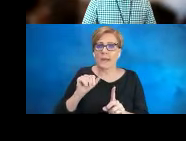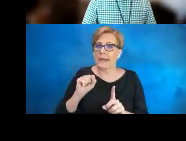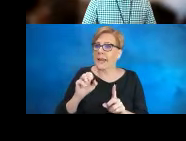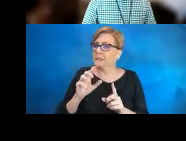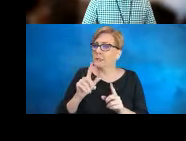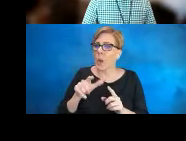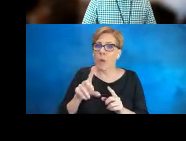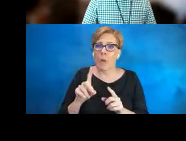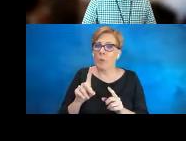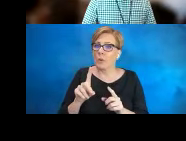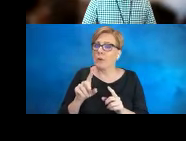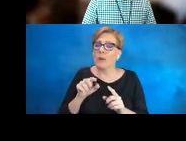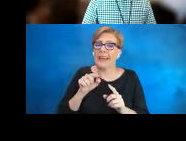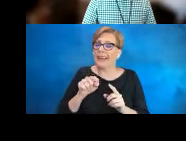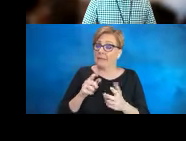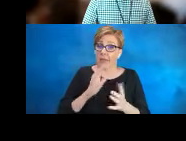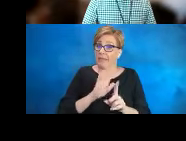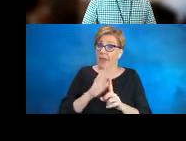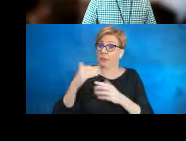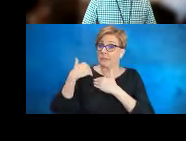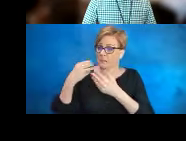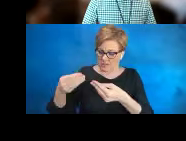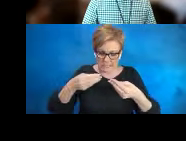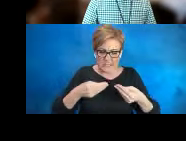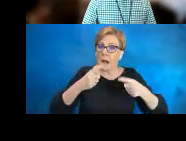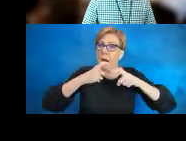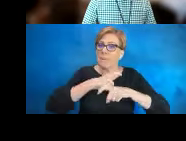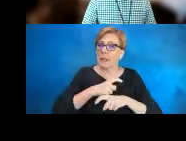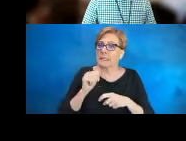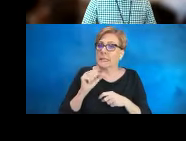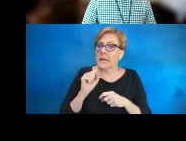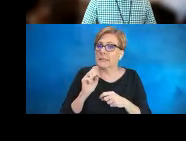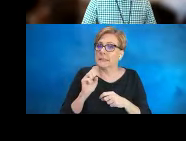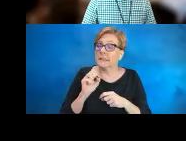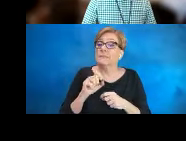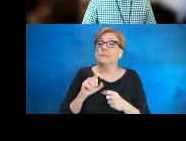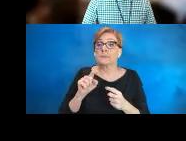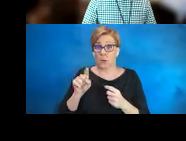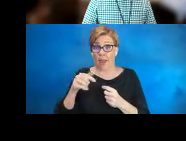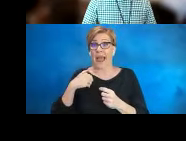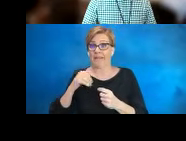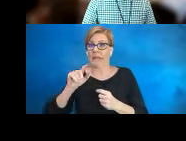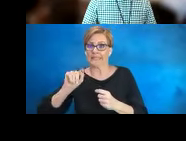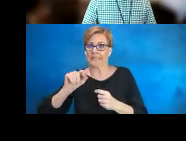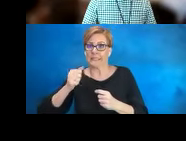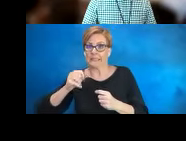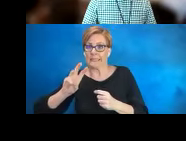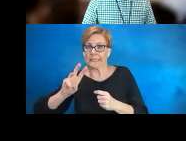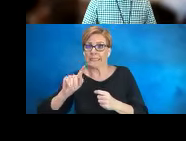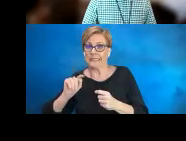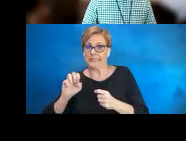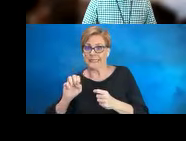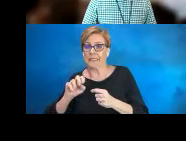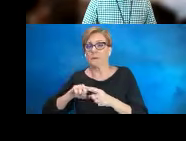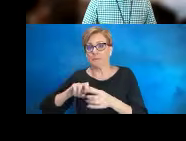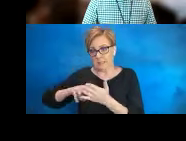figure out more complex cases that come up. And again, there's usually a T16 TE, meaning an SSI technical